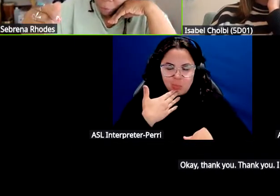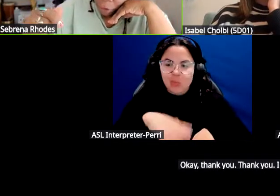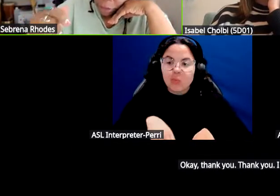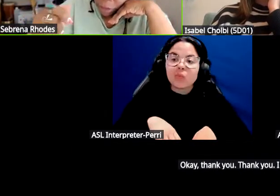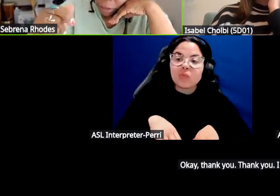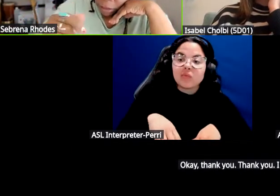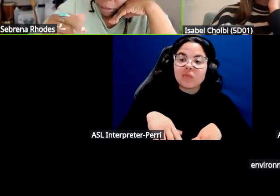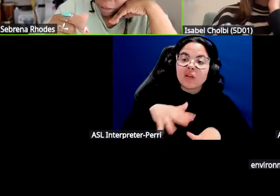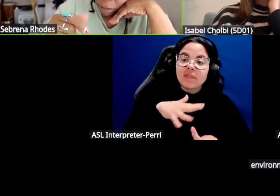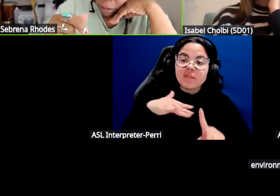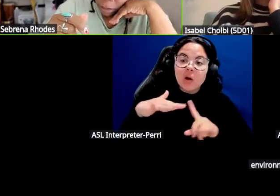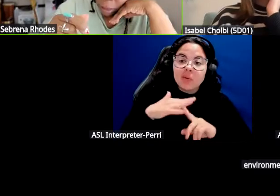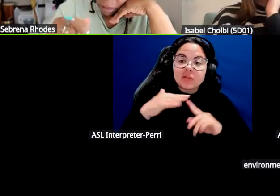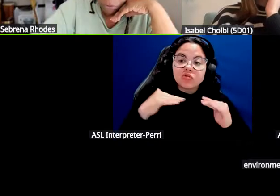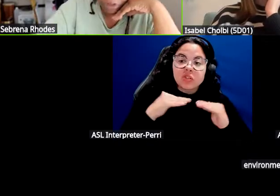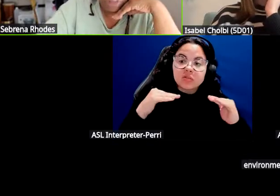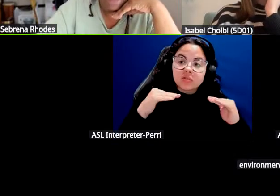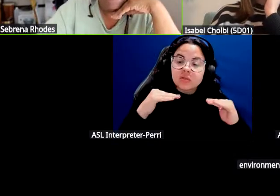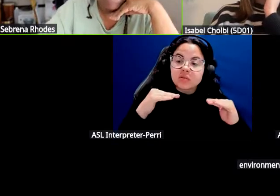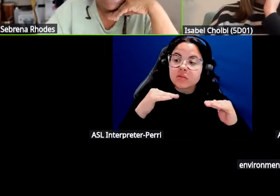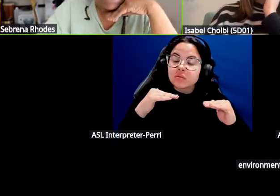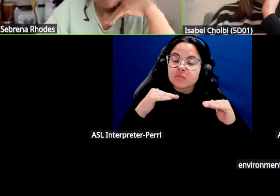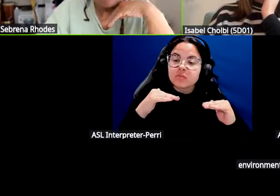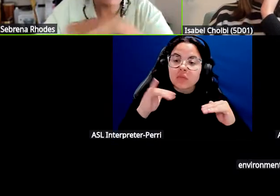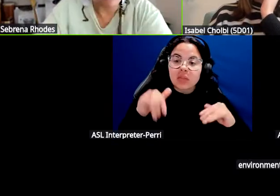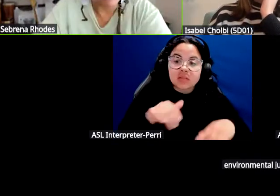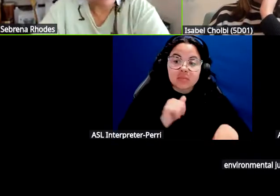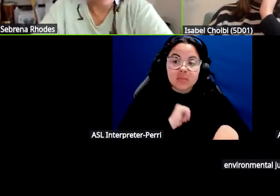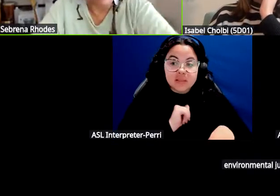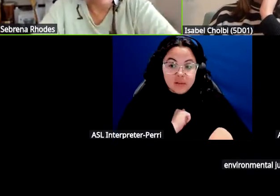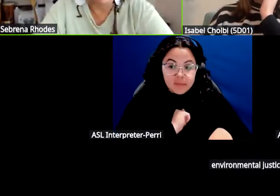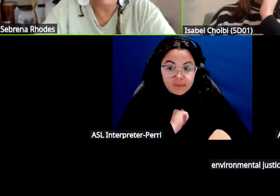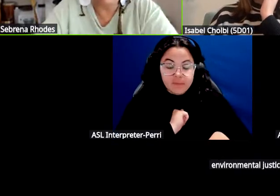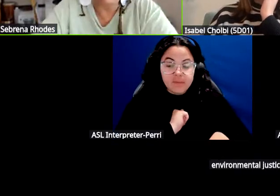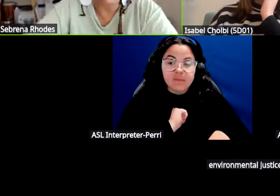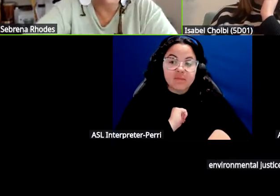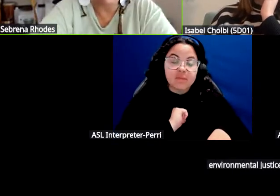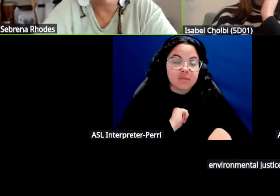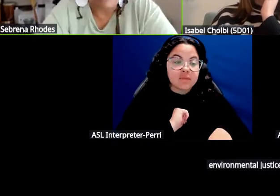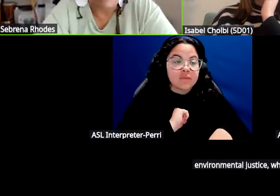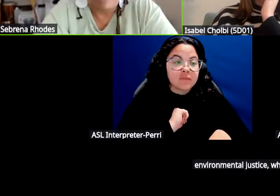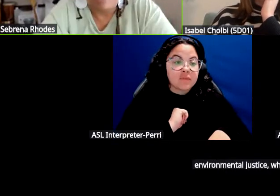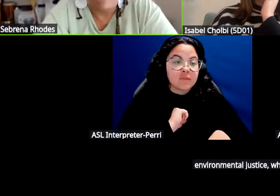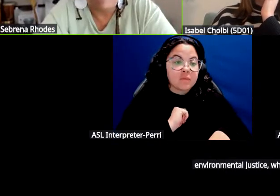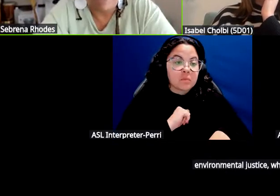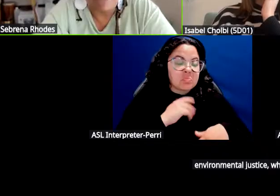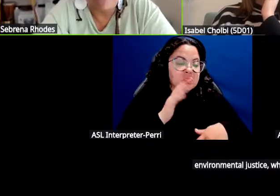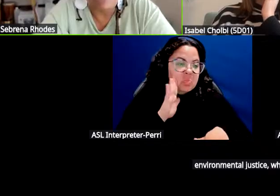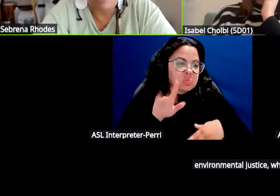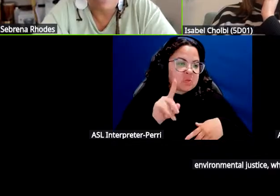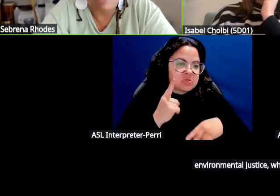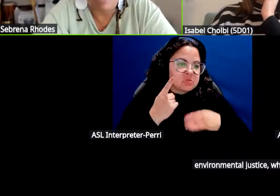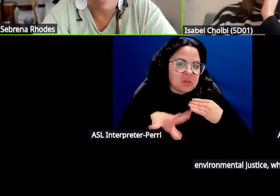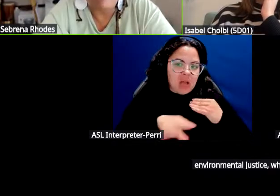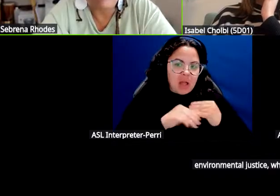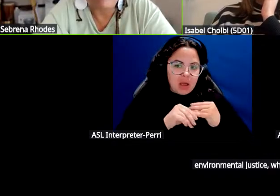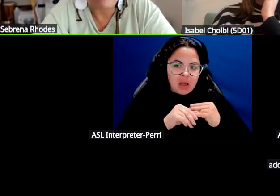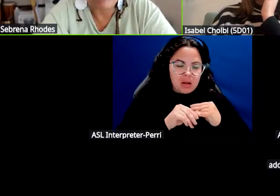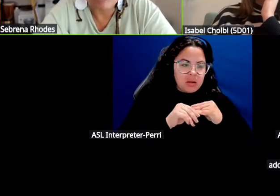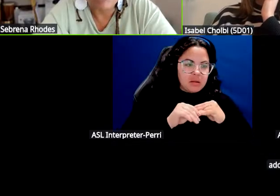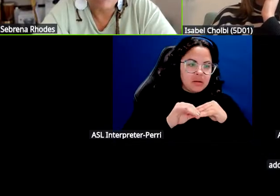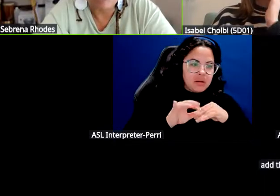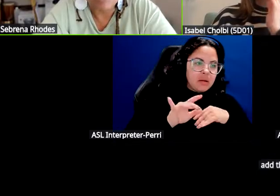Environmental justice, which is myself. I can just add that